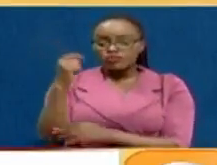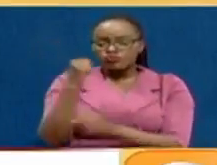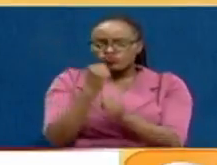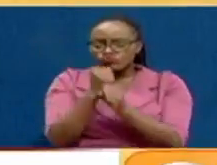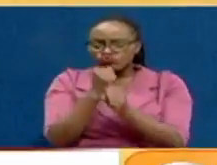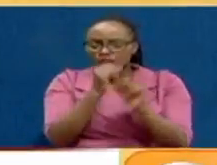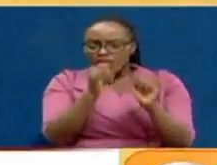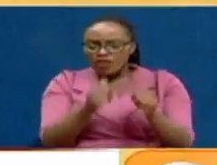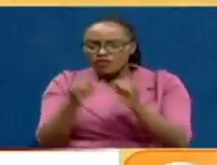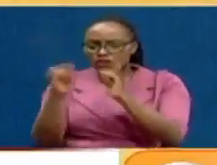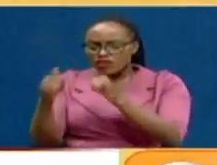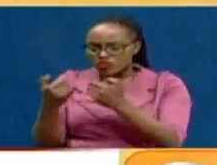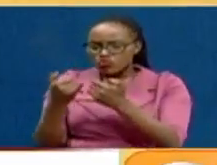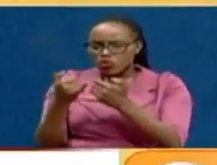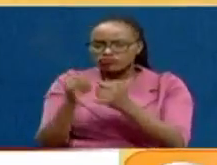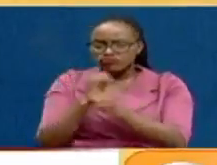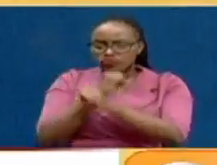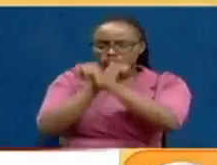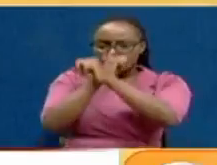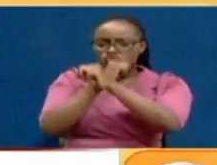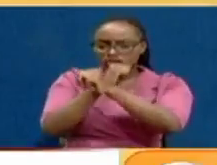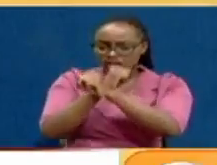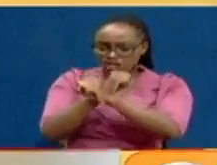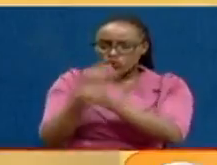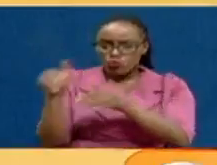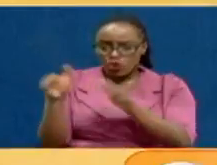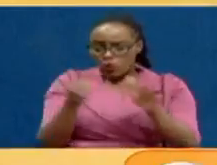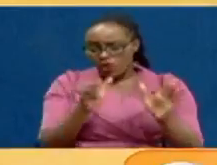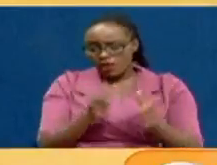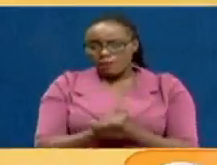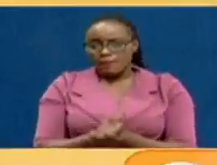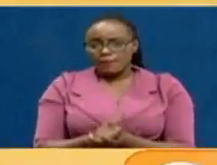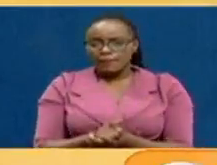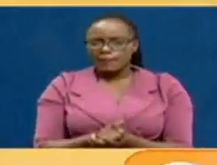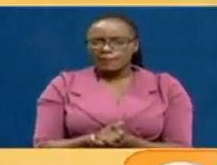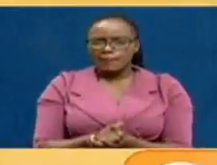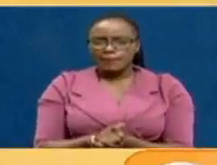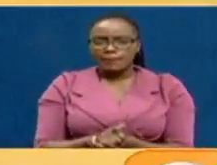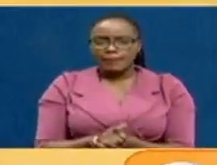exercise individual precautionary measures. Elfas Lagat, Citizen TV, Nairobi.